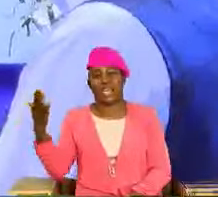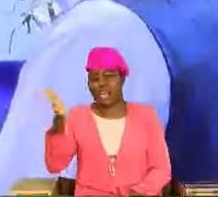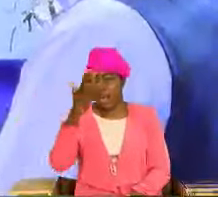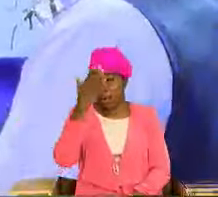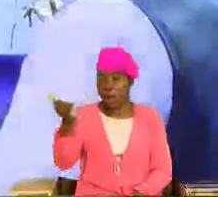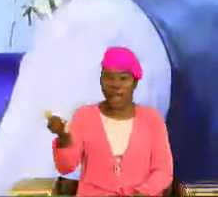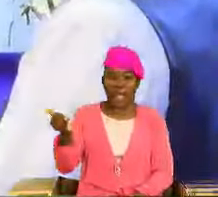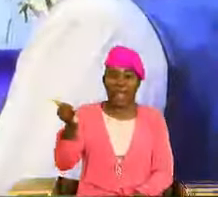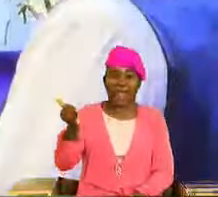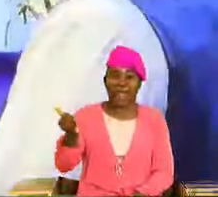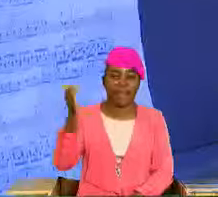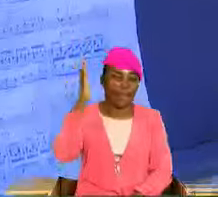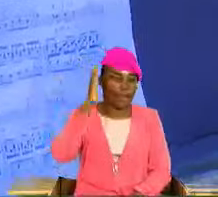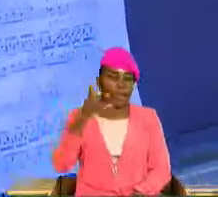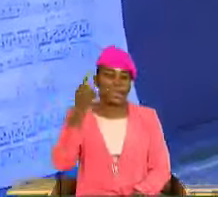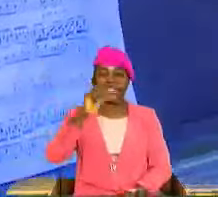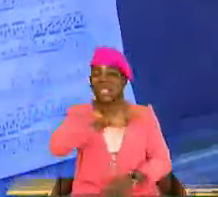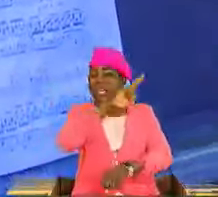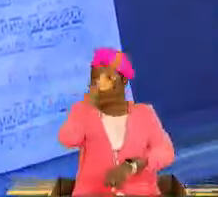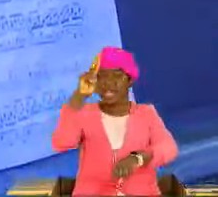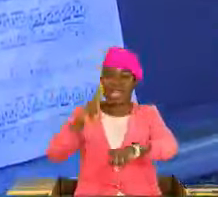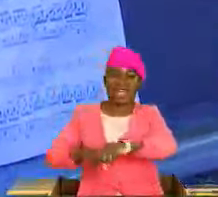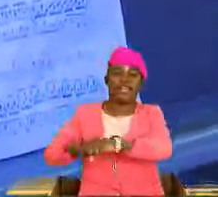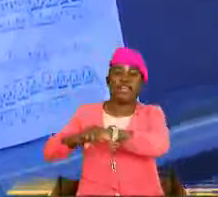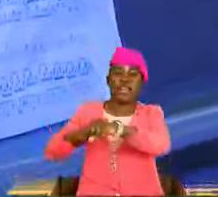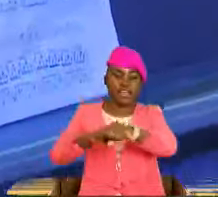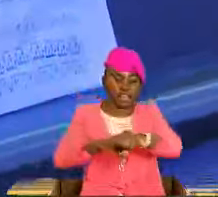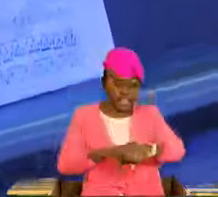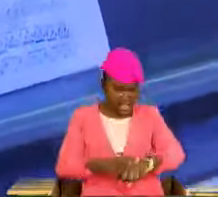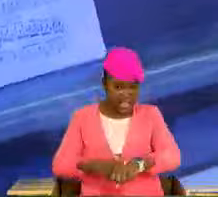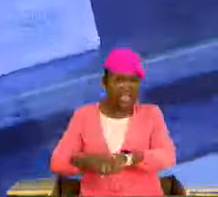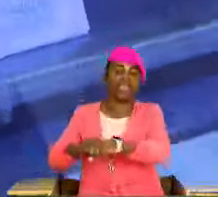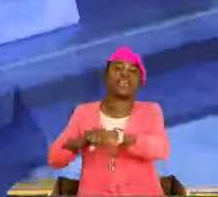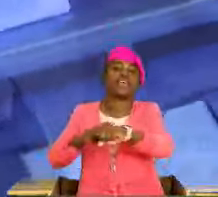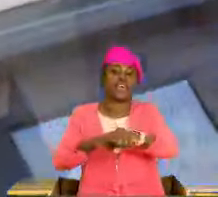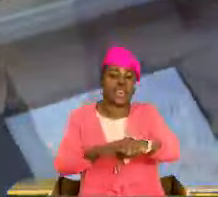of the nation